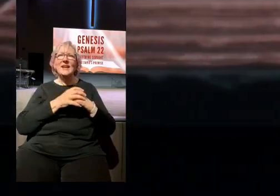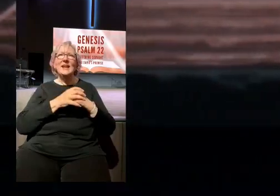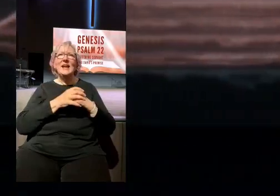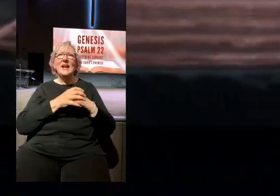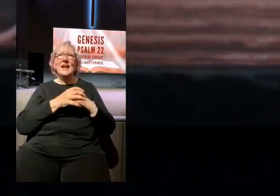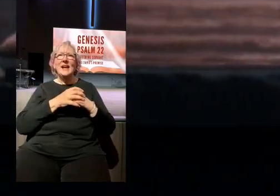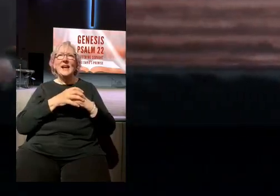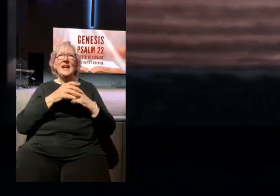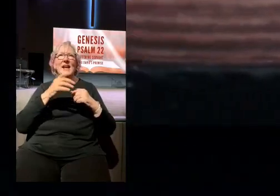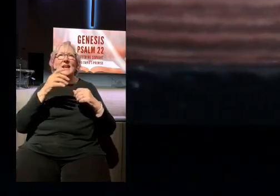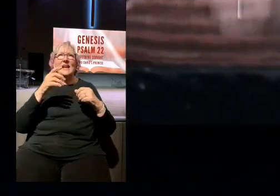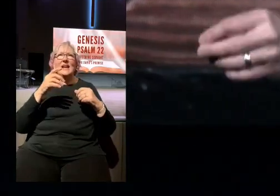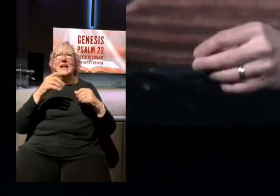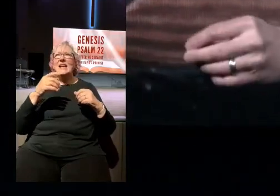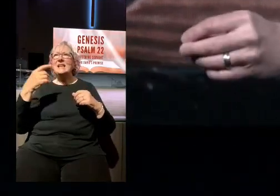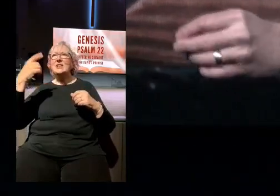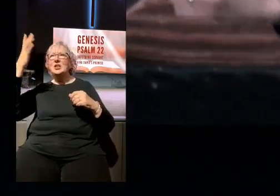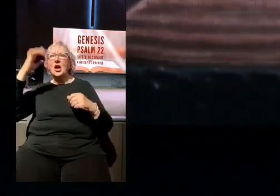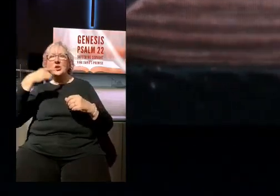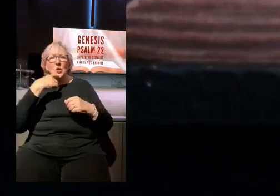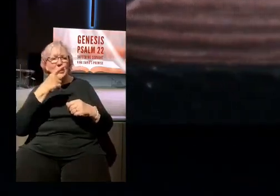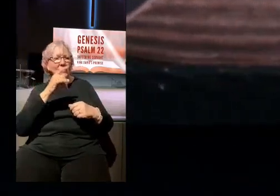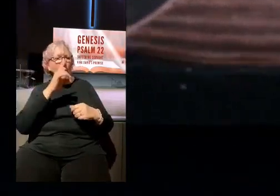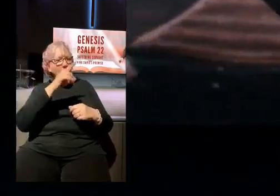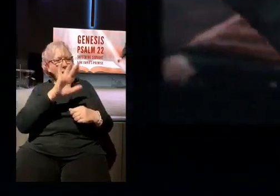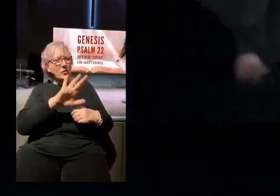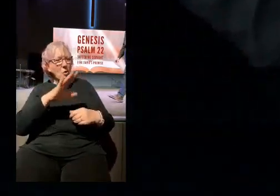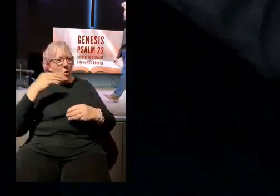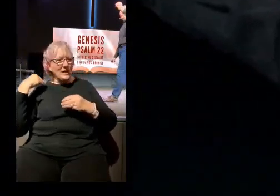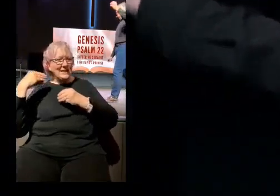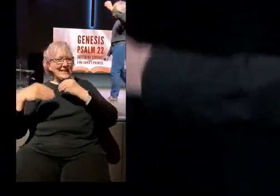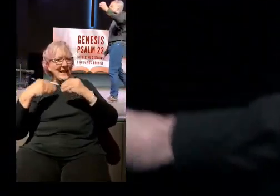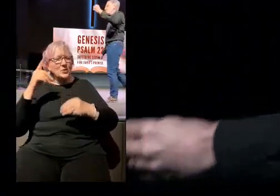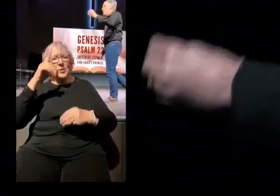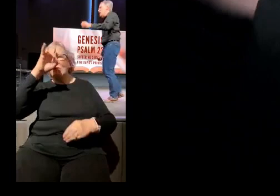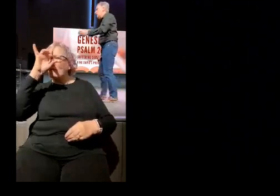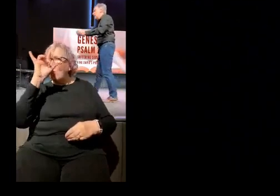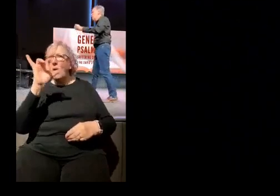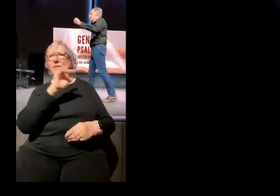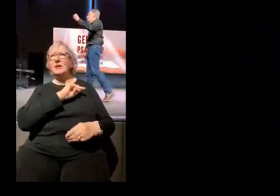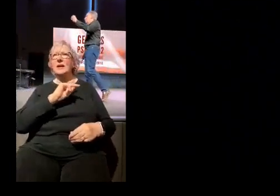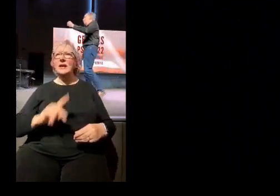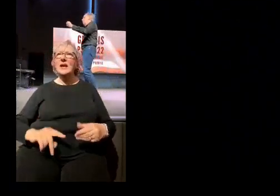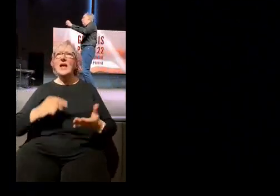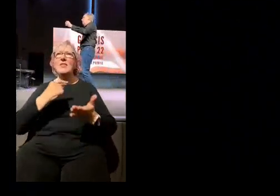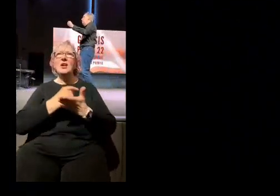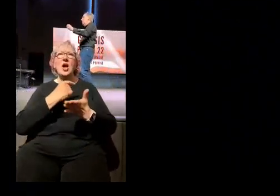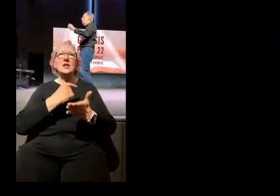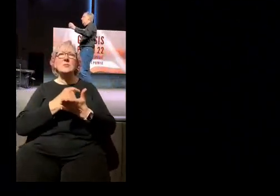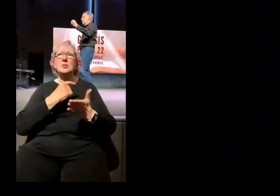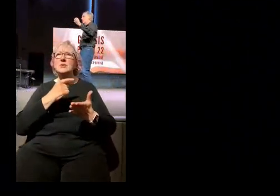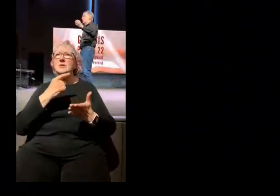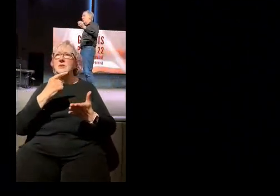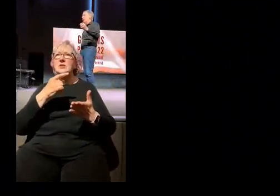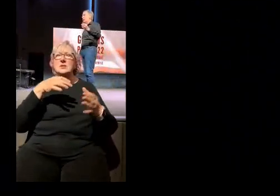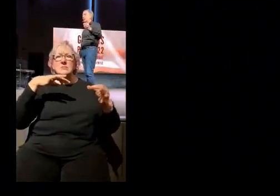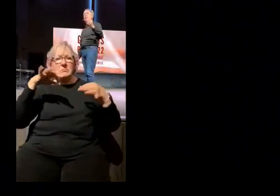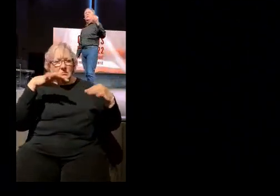of your descendants is going to be a forever king. And then the gospels go to great lengths to show you how Jesus was